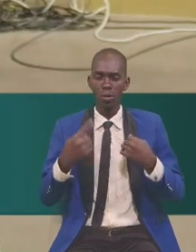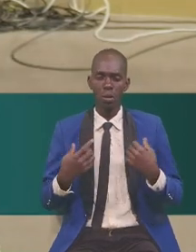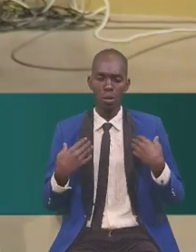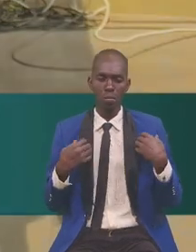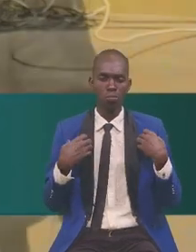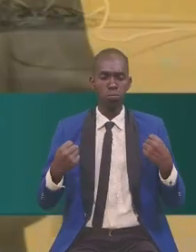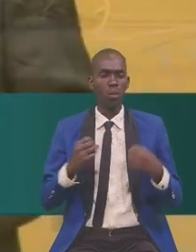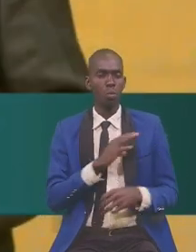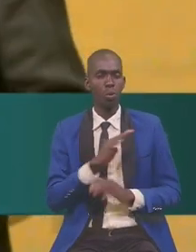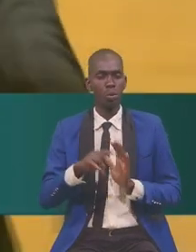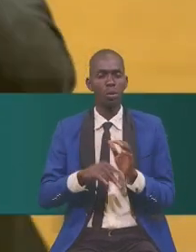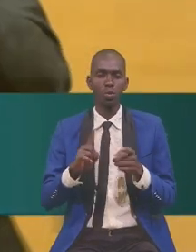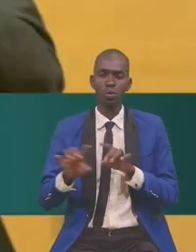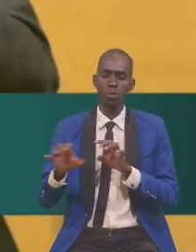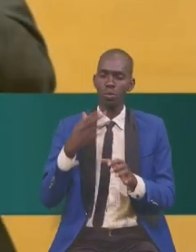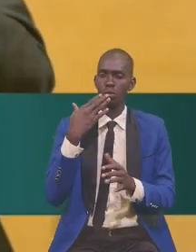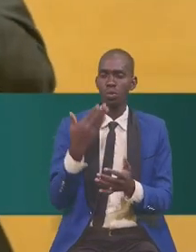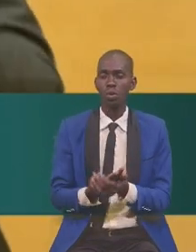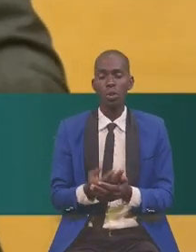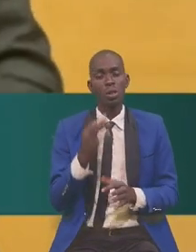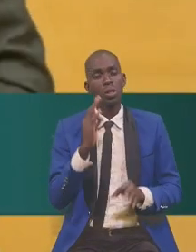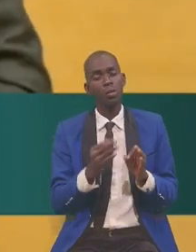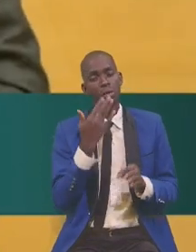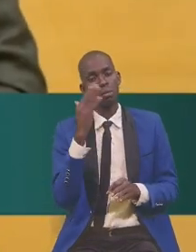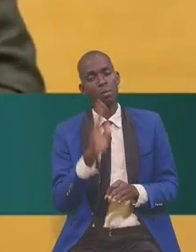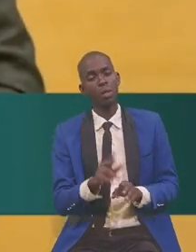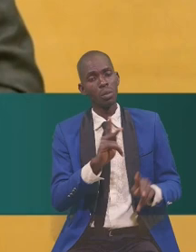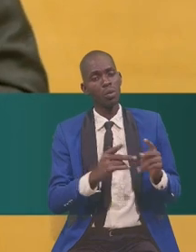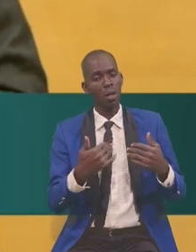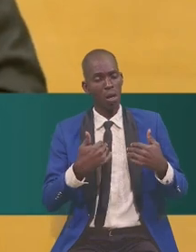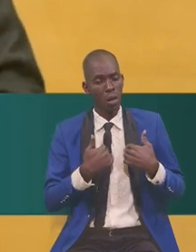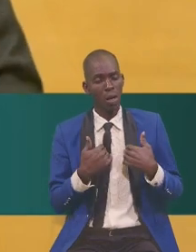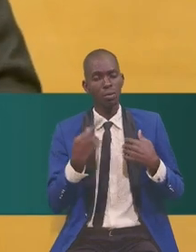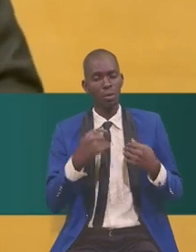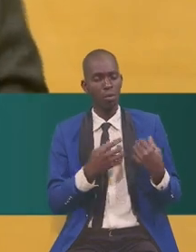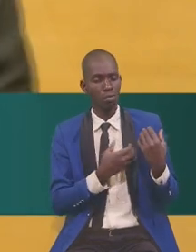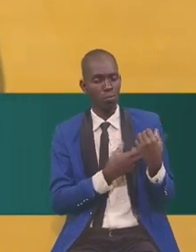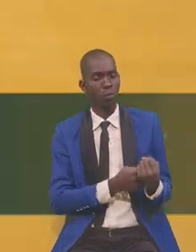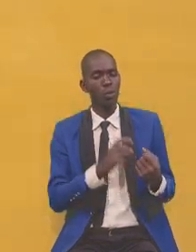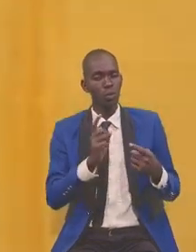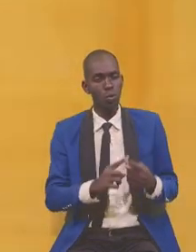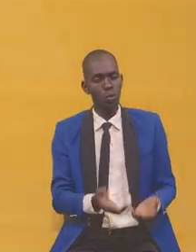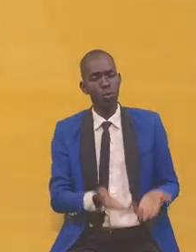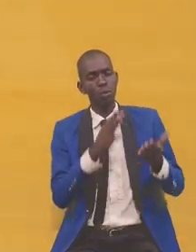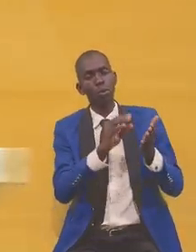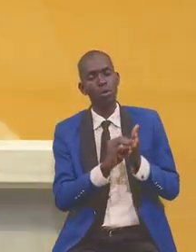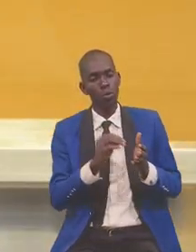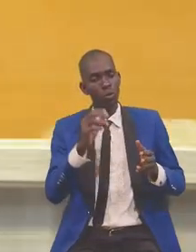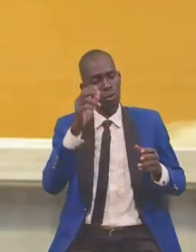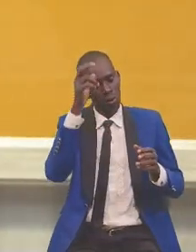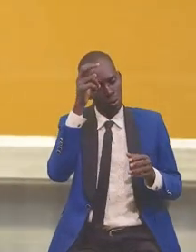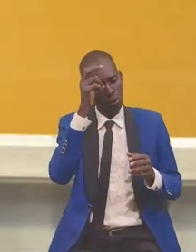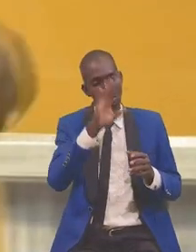exalt Satan and sin? I will be courageous to exalt the Savior, and I'll be courageous to